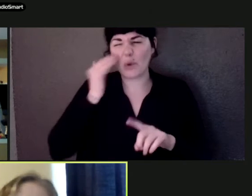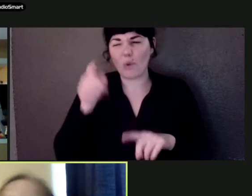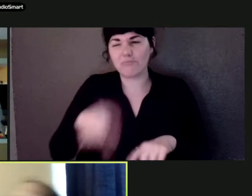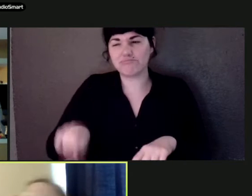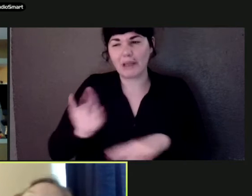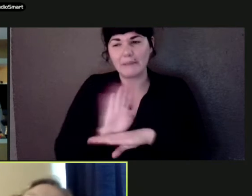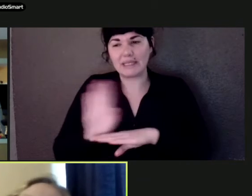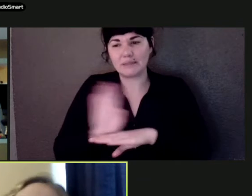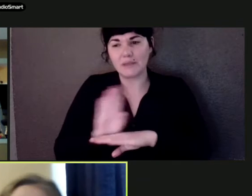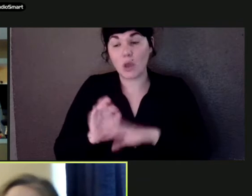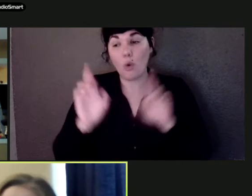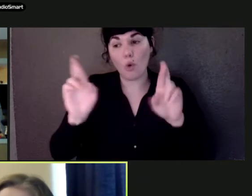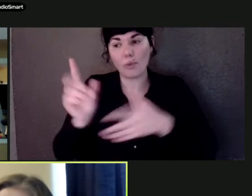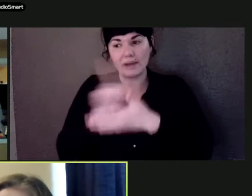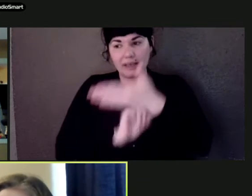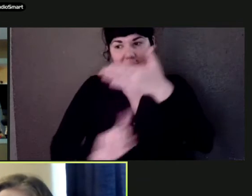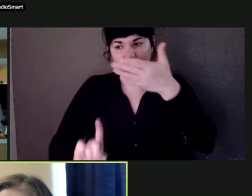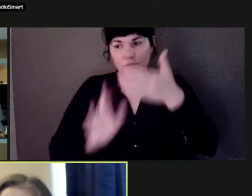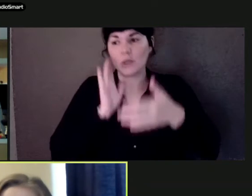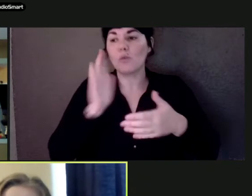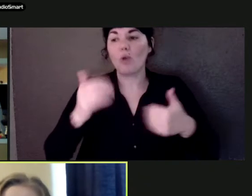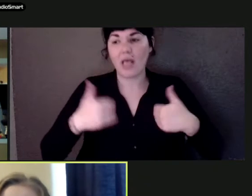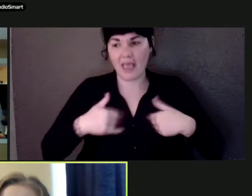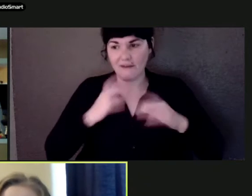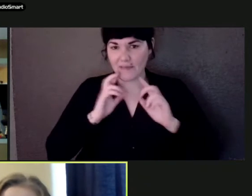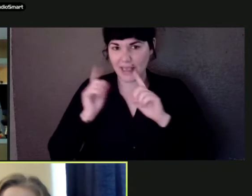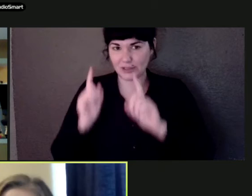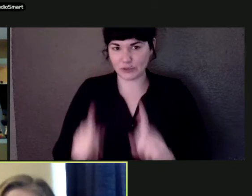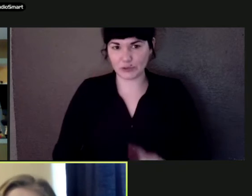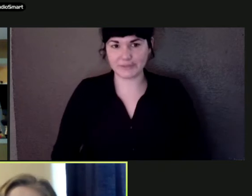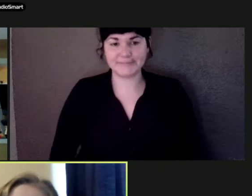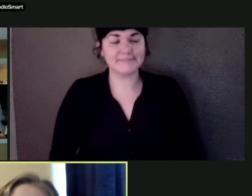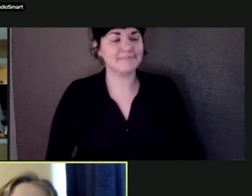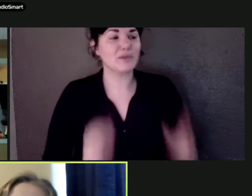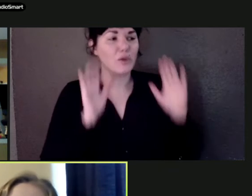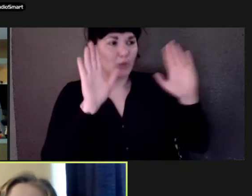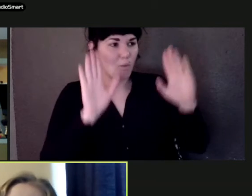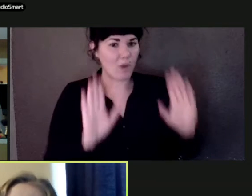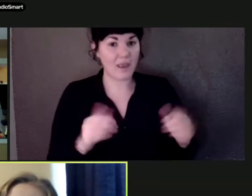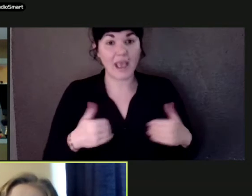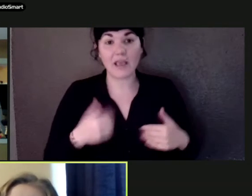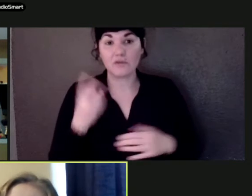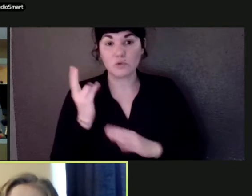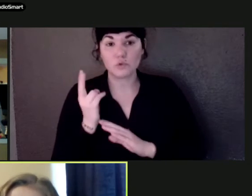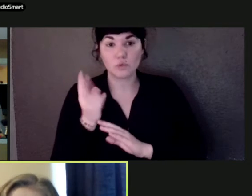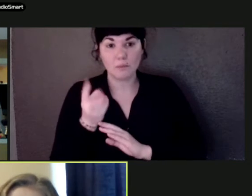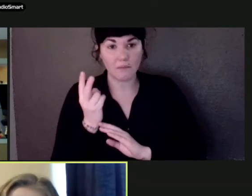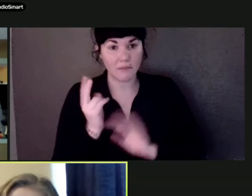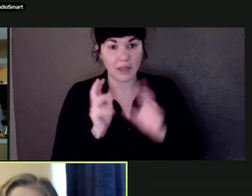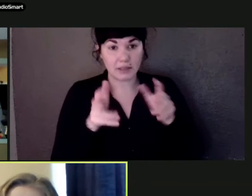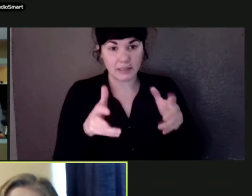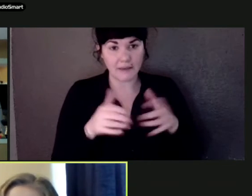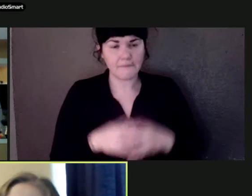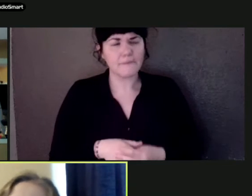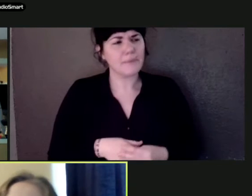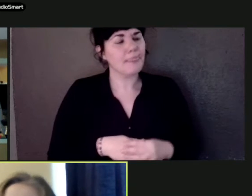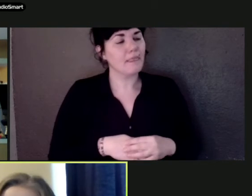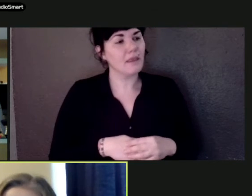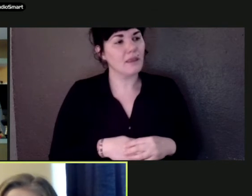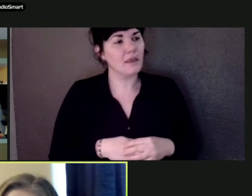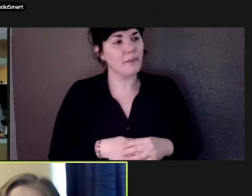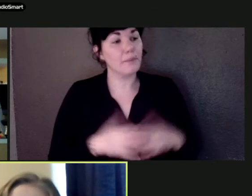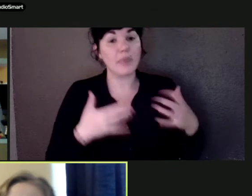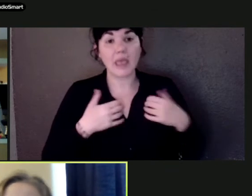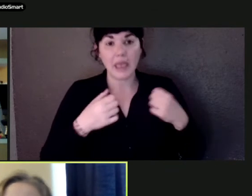Okay, great. And so, we have two more minutes left. So, what is the health department's recommendation,